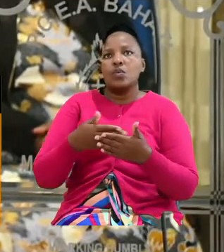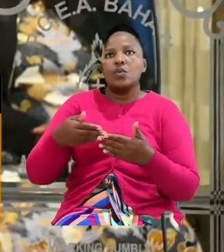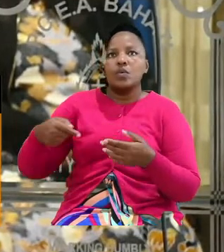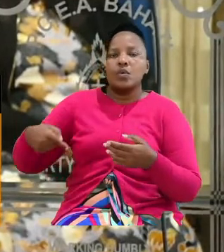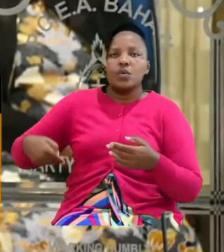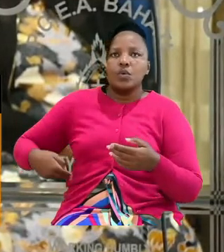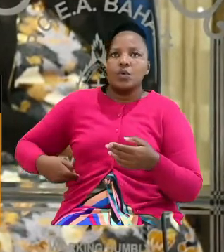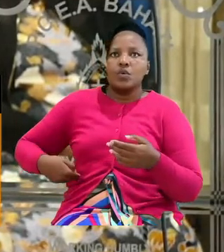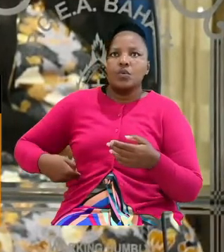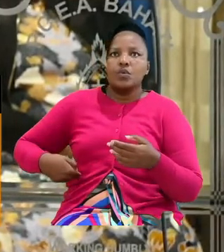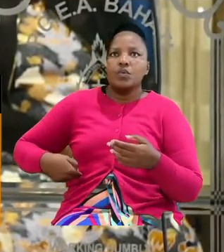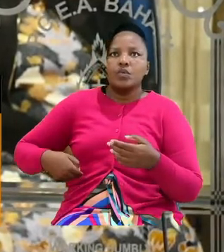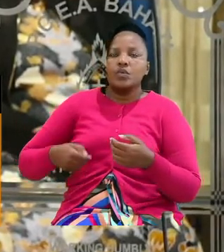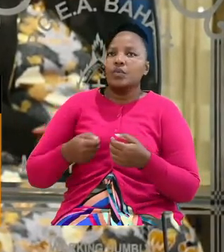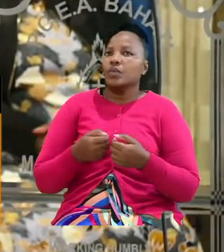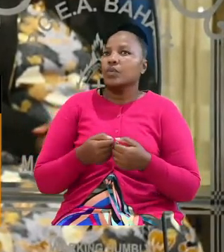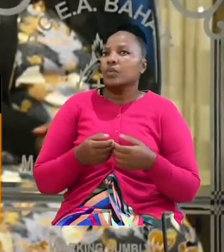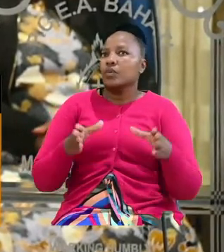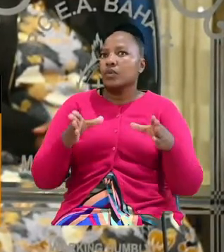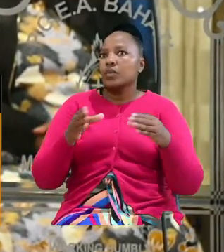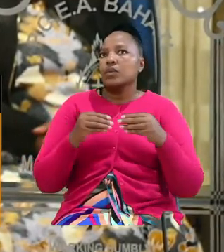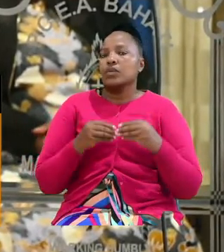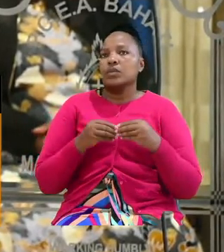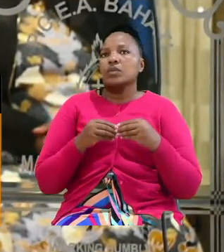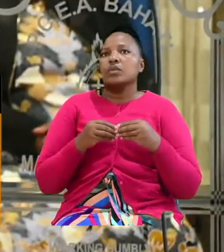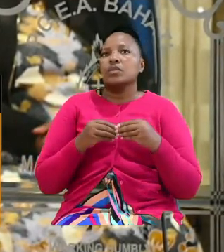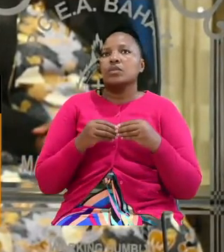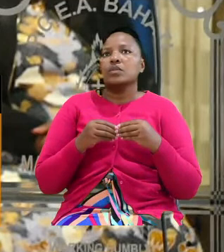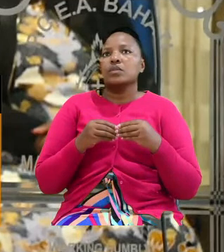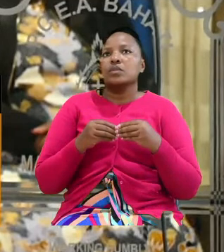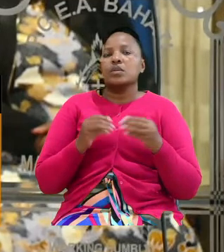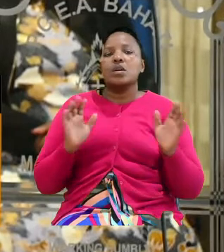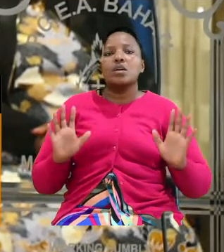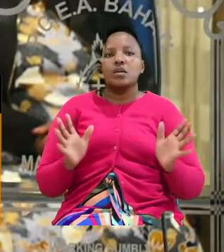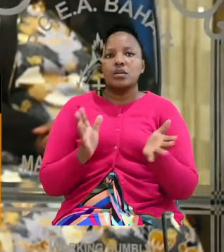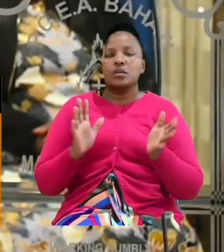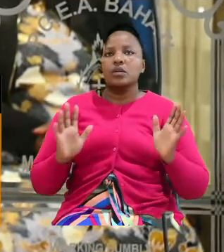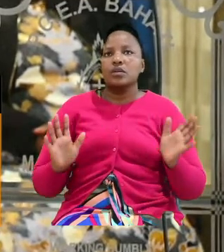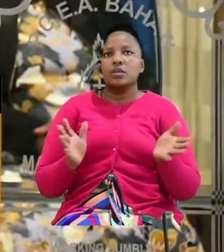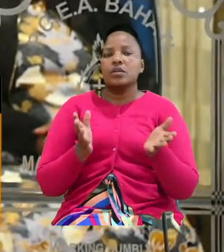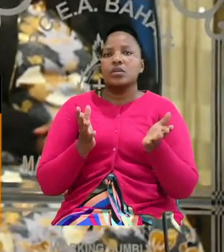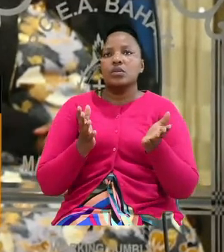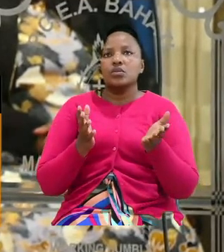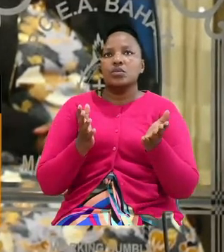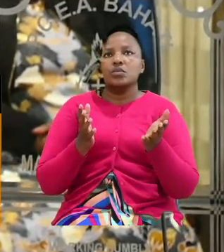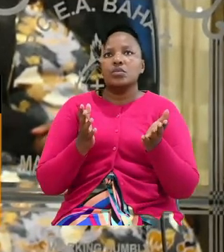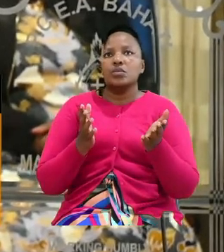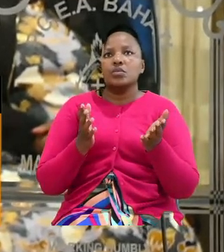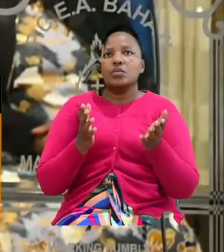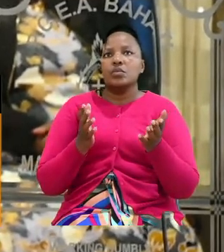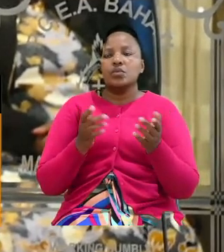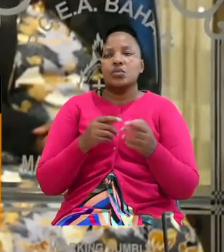All the youth weekly activities have resumed and all the youth are encouraged to